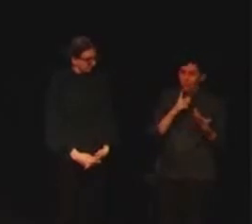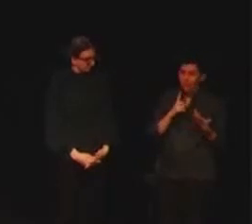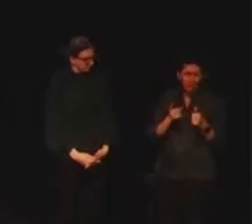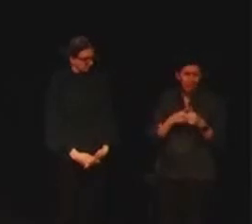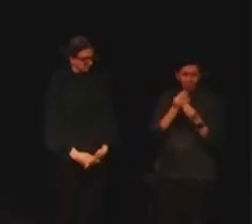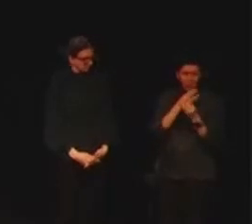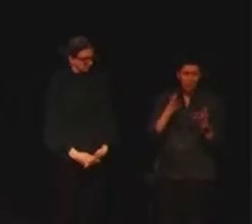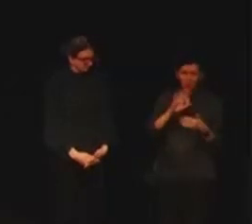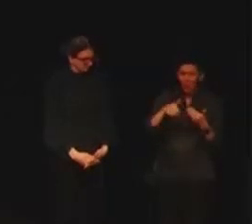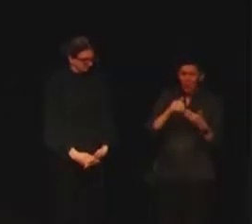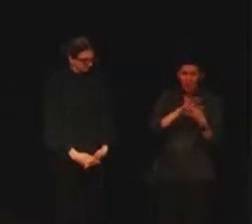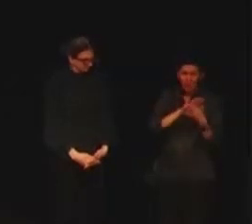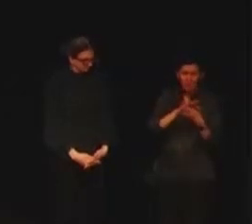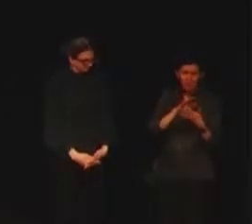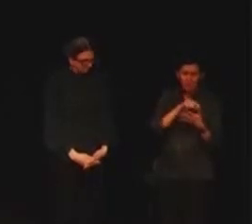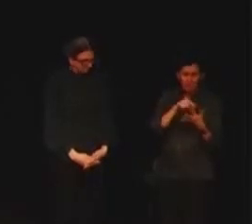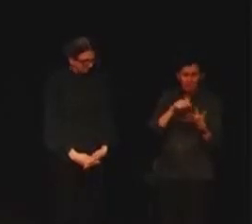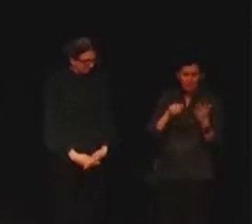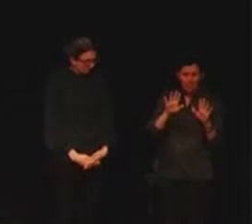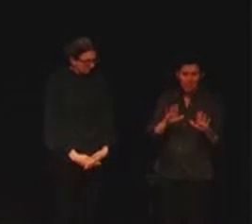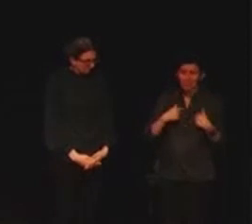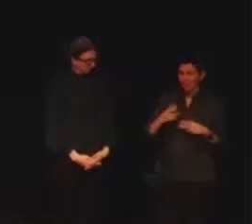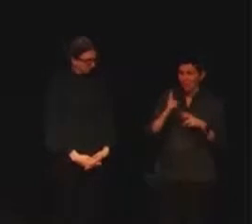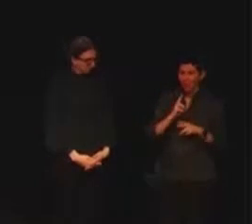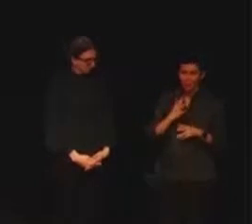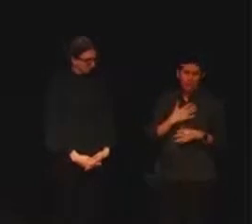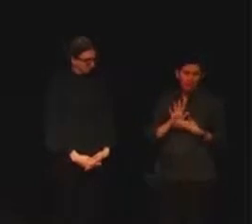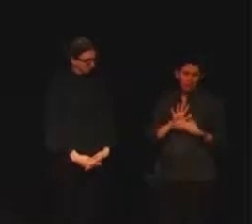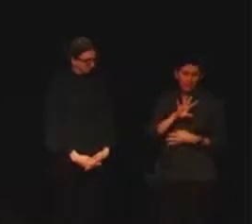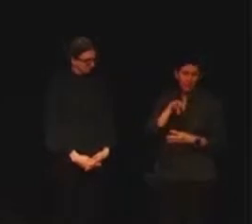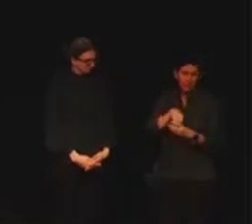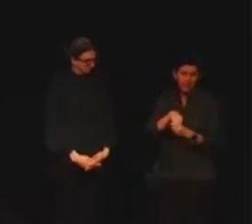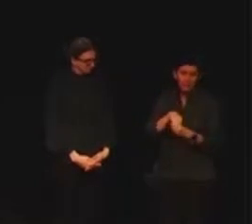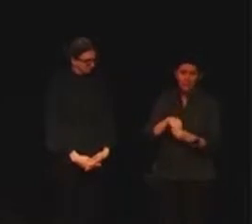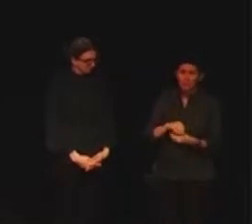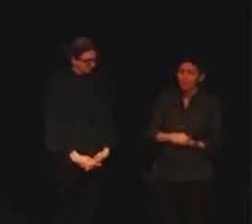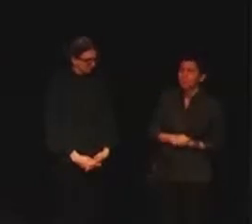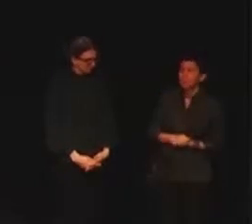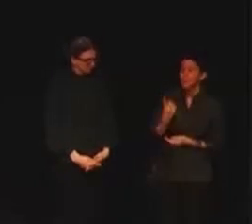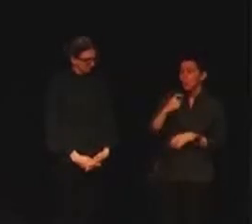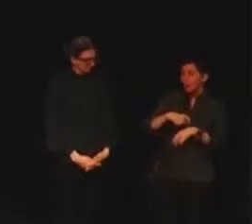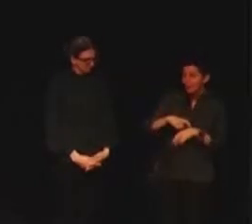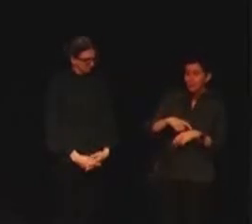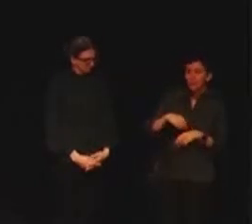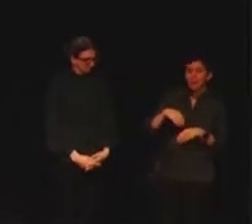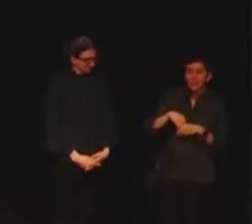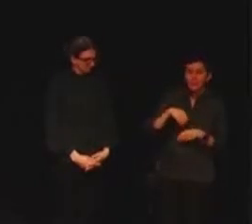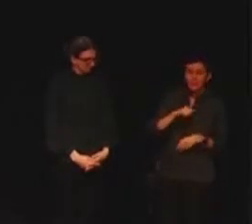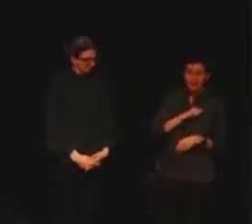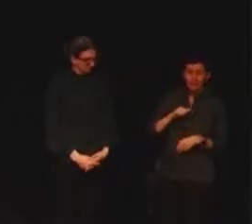just really honored to be with everyone. It was actually like a layover in the Atlanta airport when I found out about